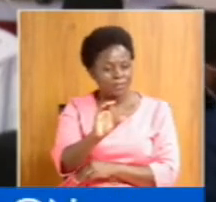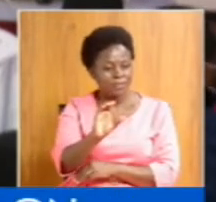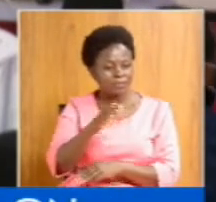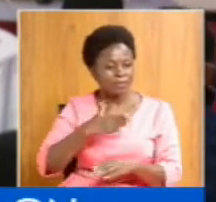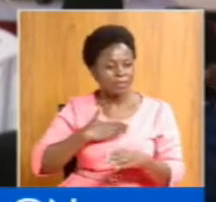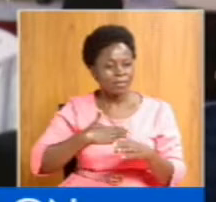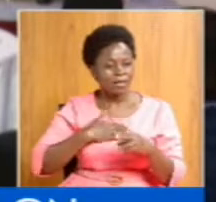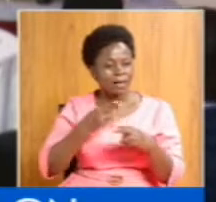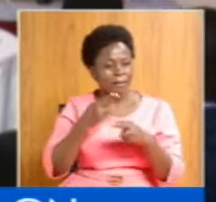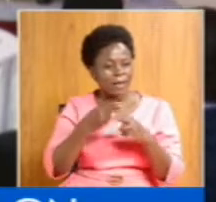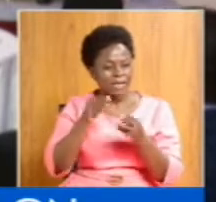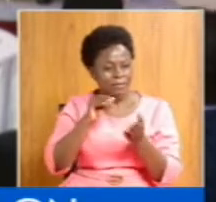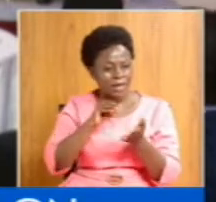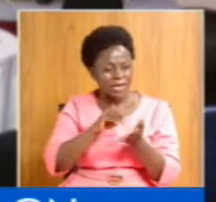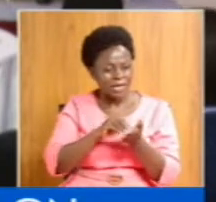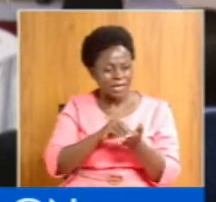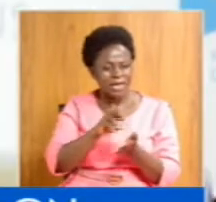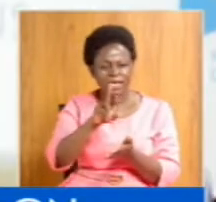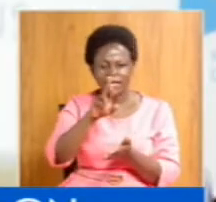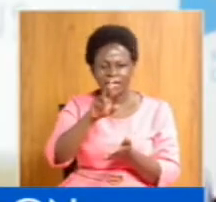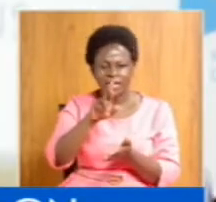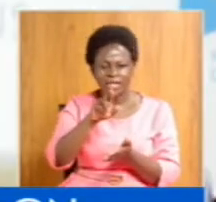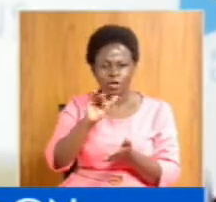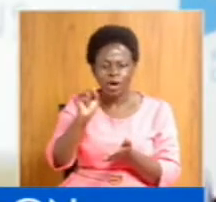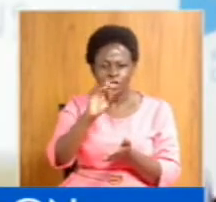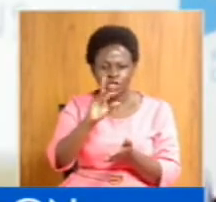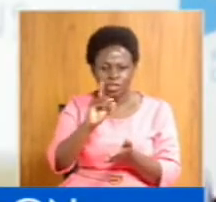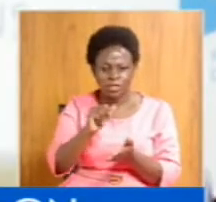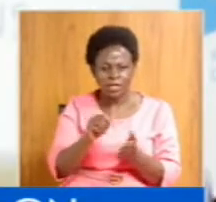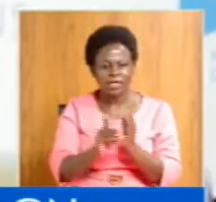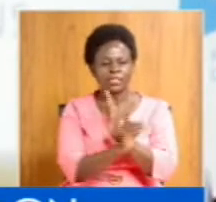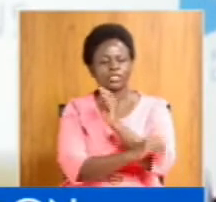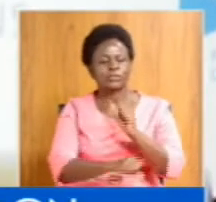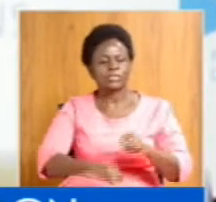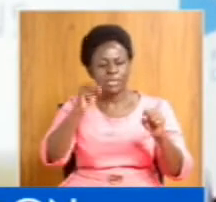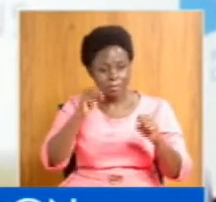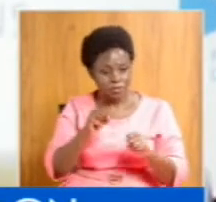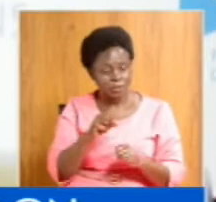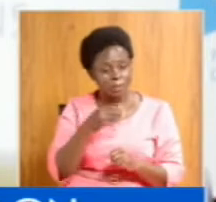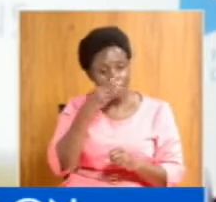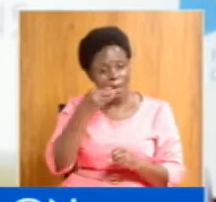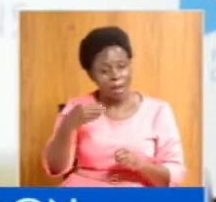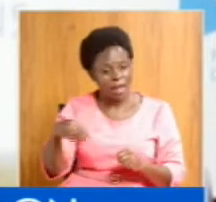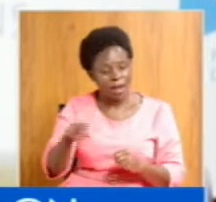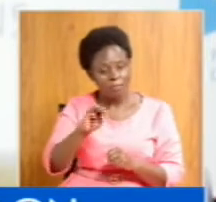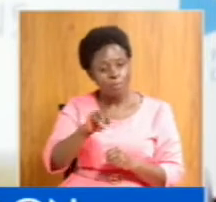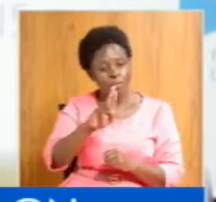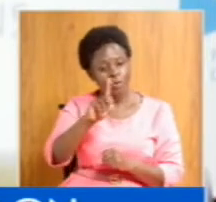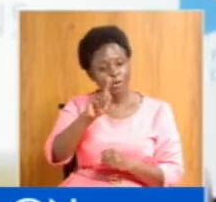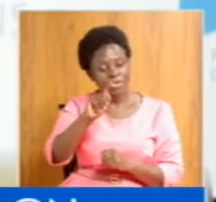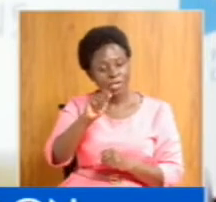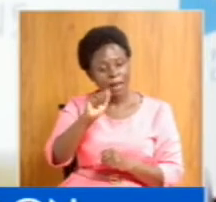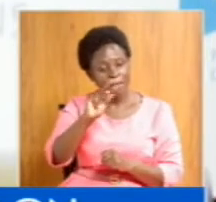My name is again, I'm Rashida number one, district chairperson from Butambala. I would like to take this